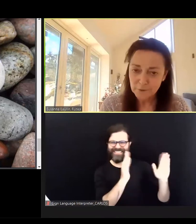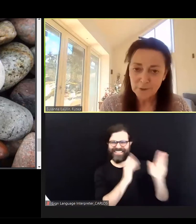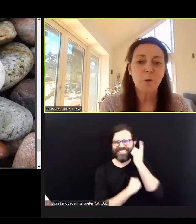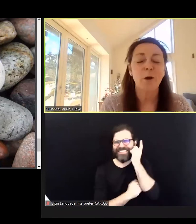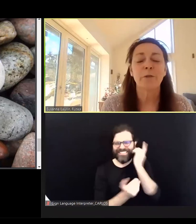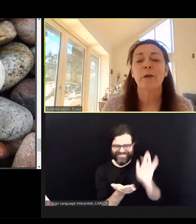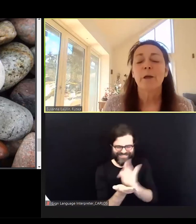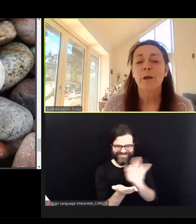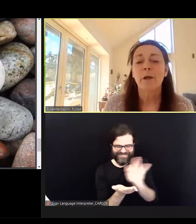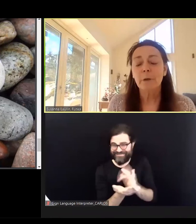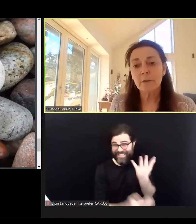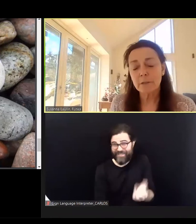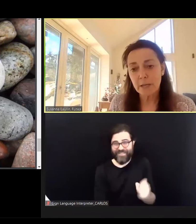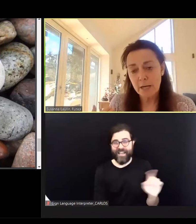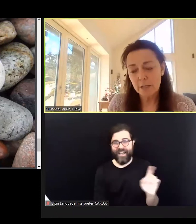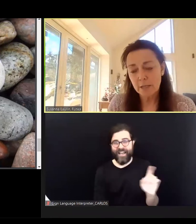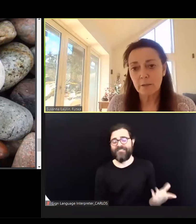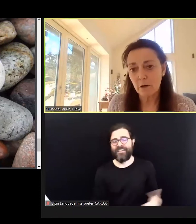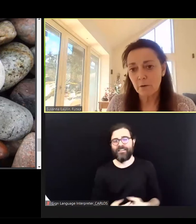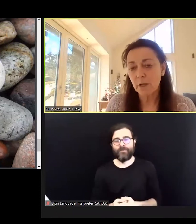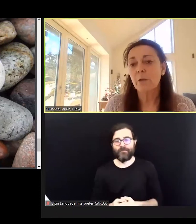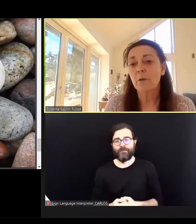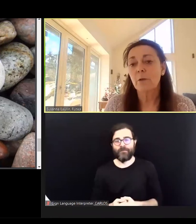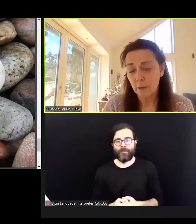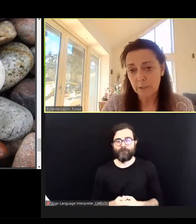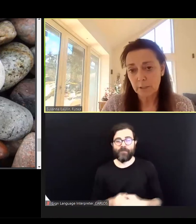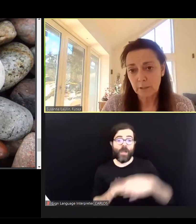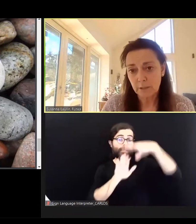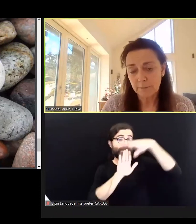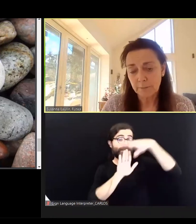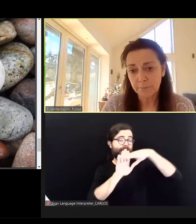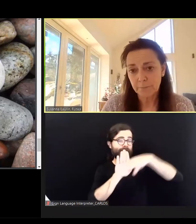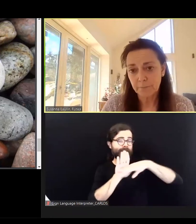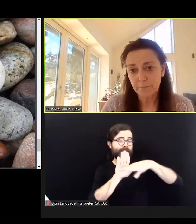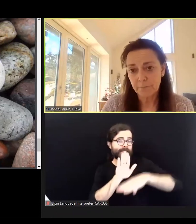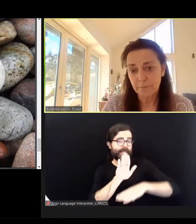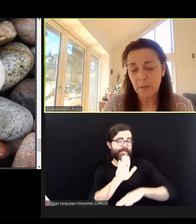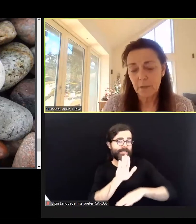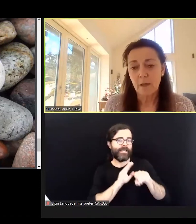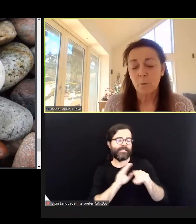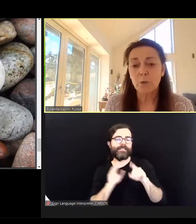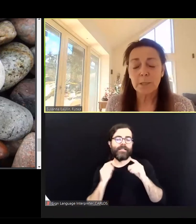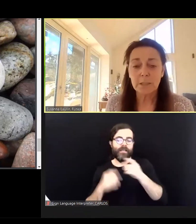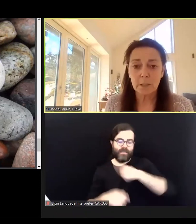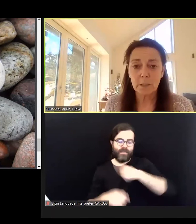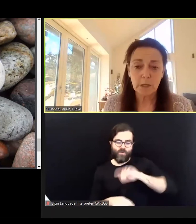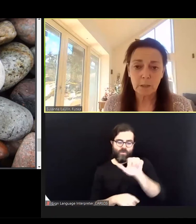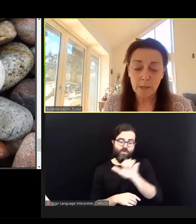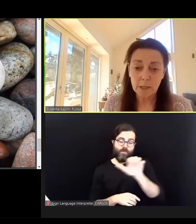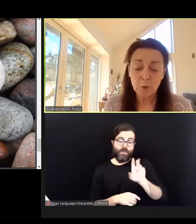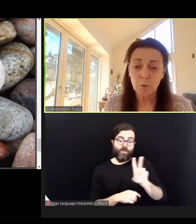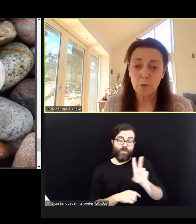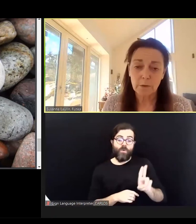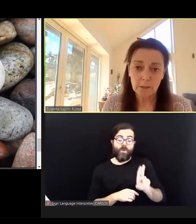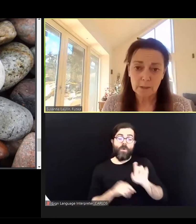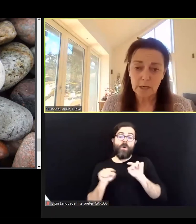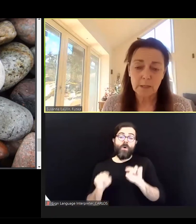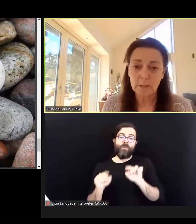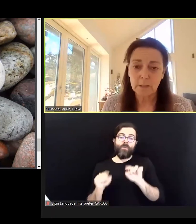So it is interesting that today in the digital arena, I would say that the EU is leading the way.